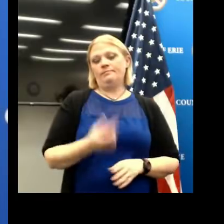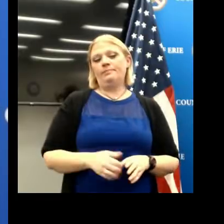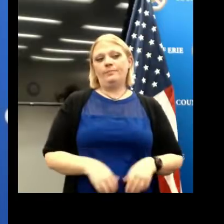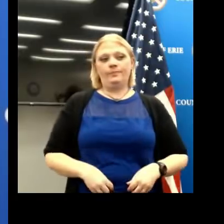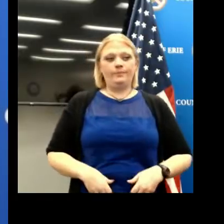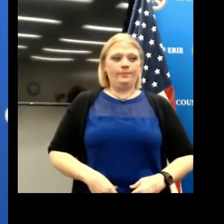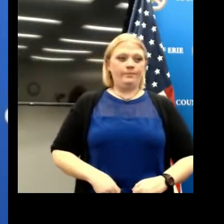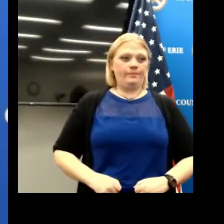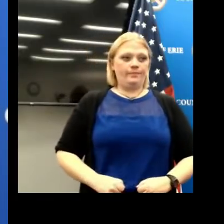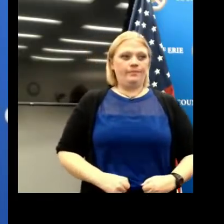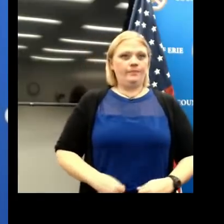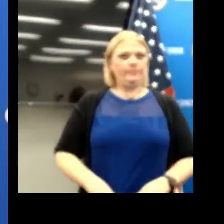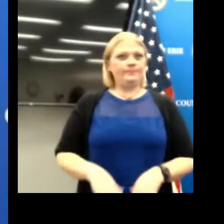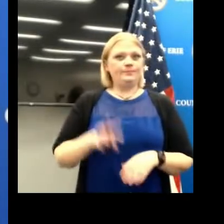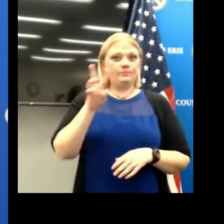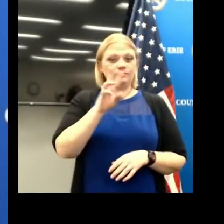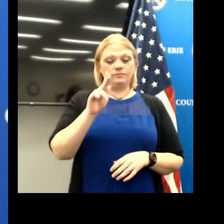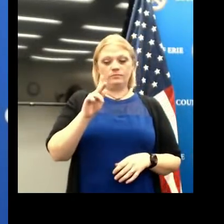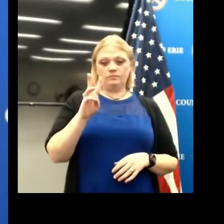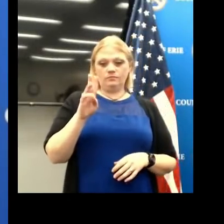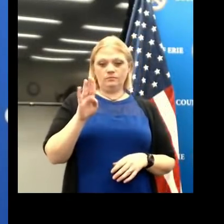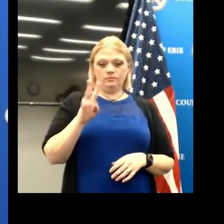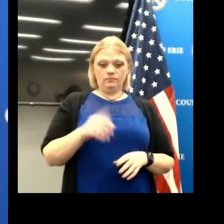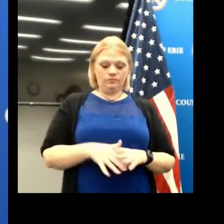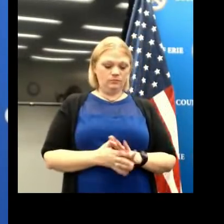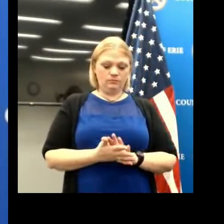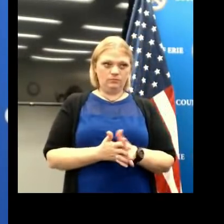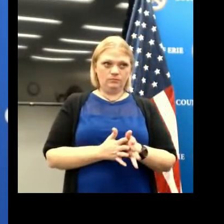Okay, thank you. Okay, WKBW, Hannah Bueller.